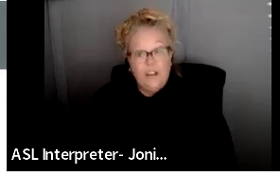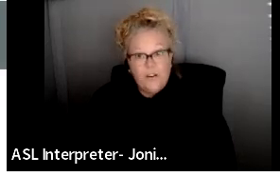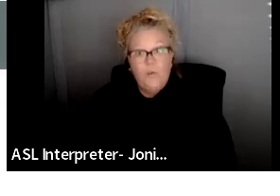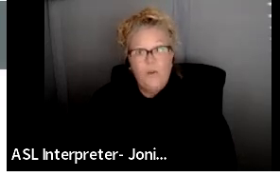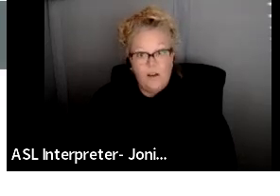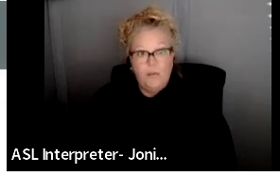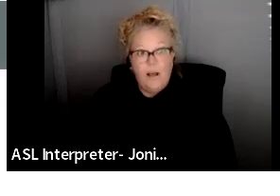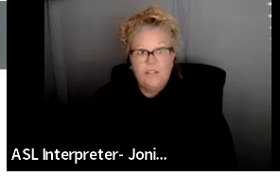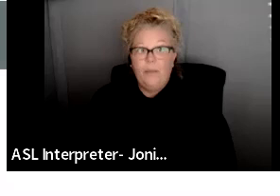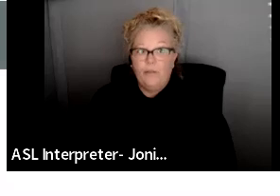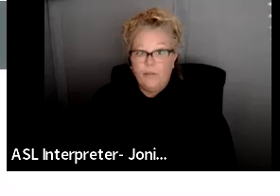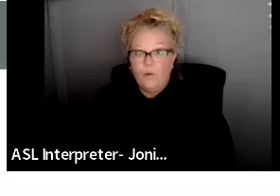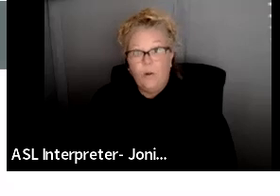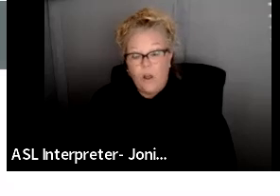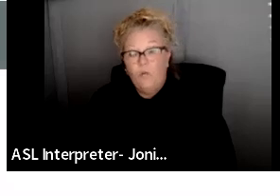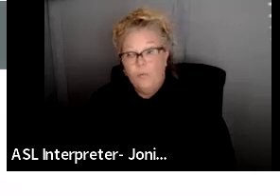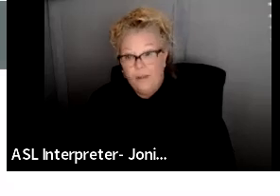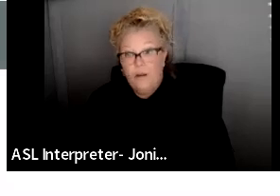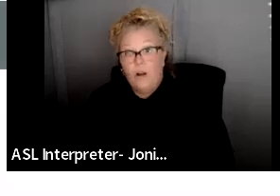So here we talk about some health